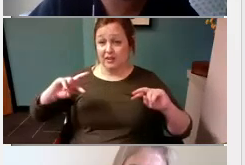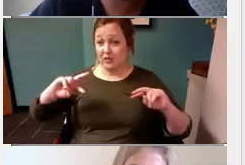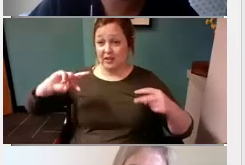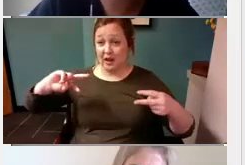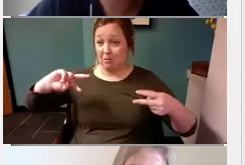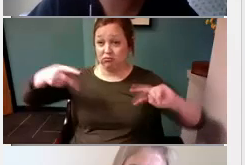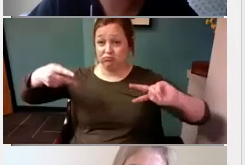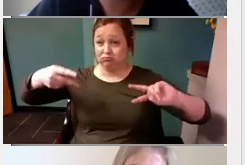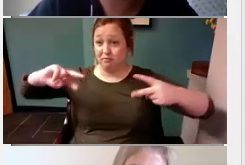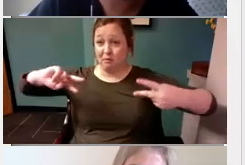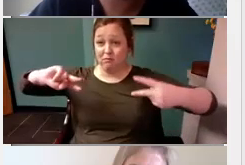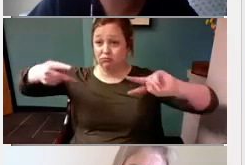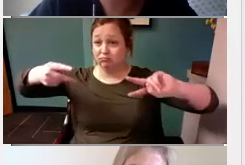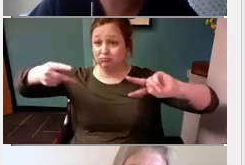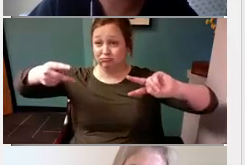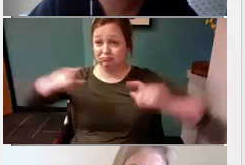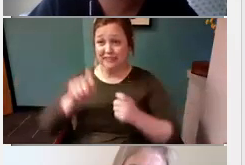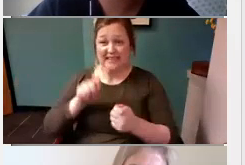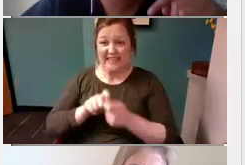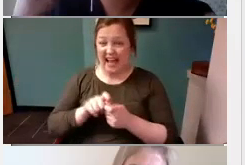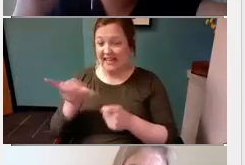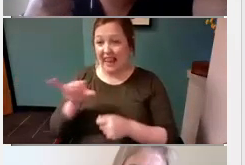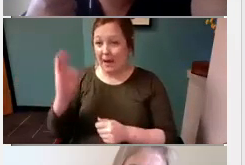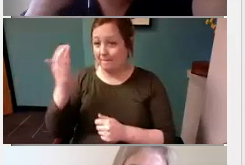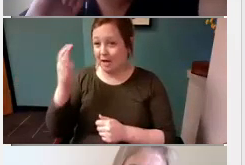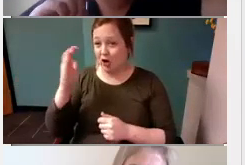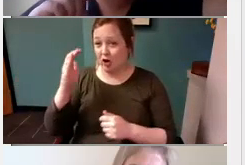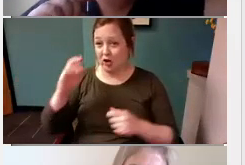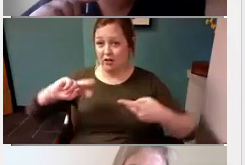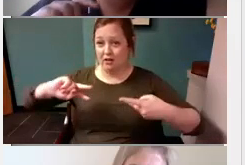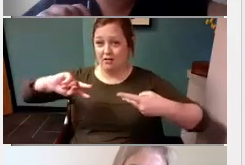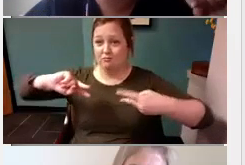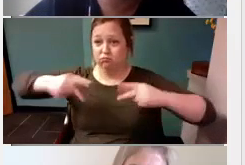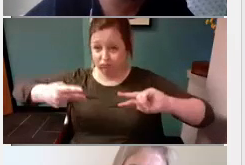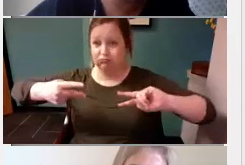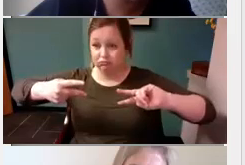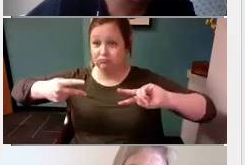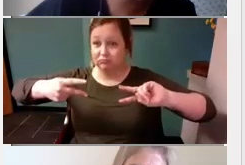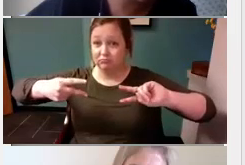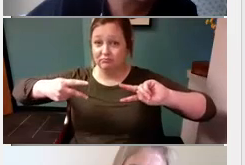end here, we have 1, 1, 1, and this one. So it is exactly the mirror side of the other.